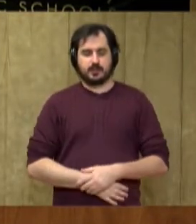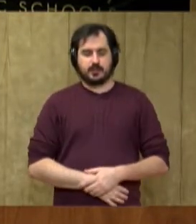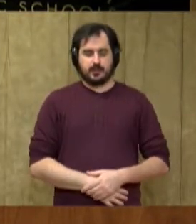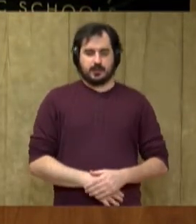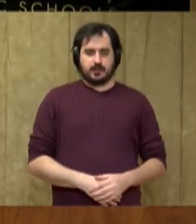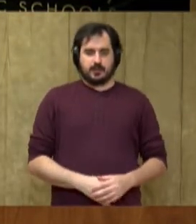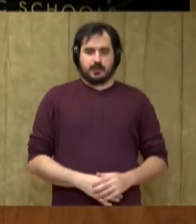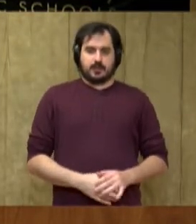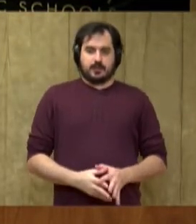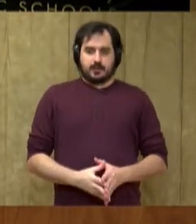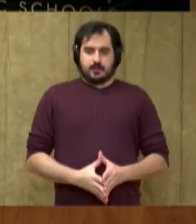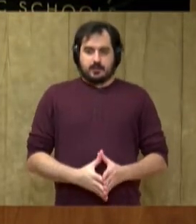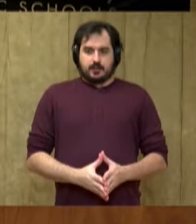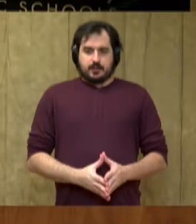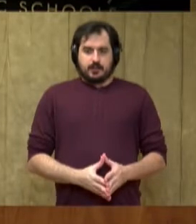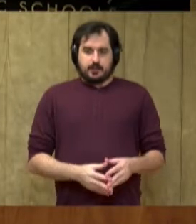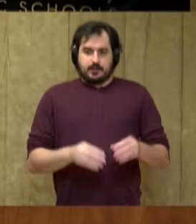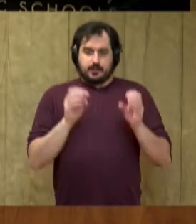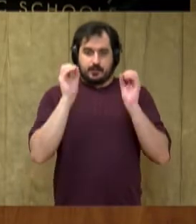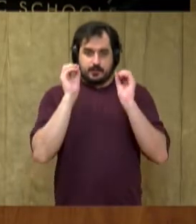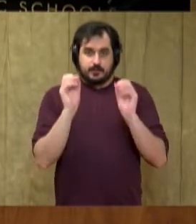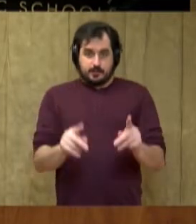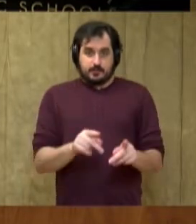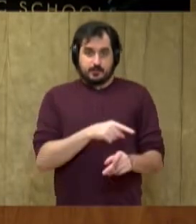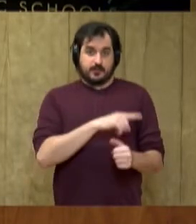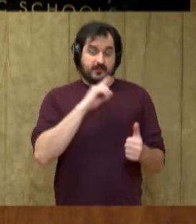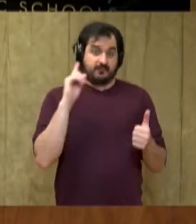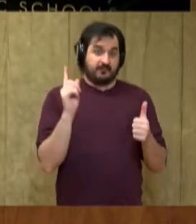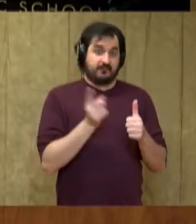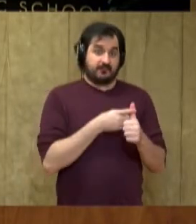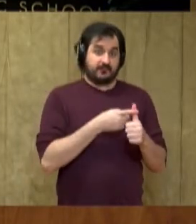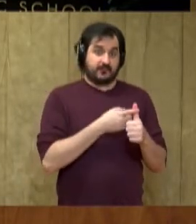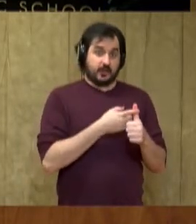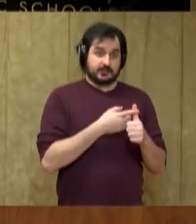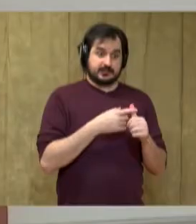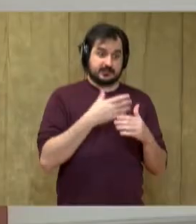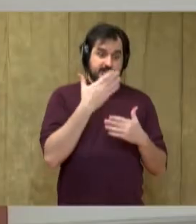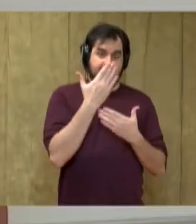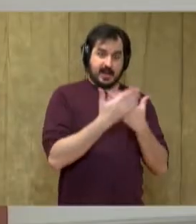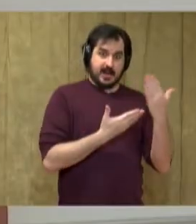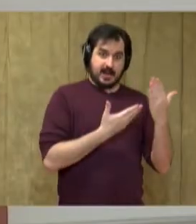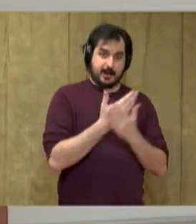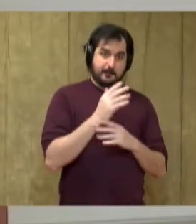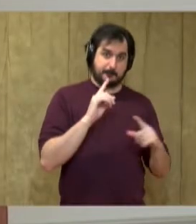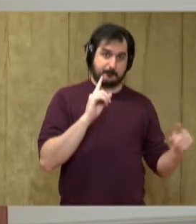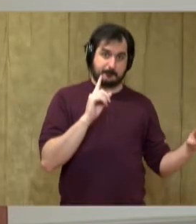what I just read? Was that first-hand? Was that coming from somebody who was there?